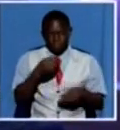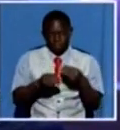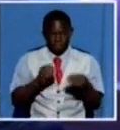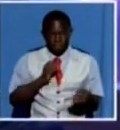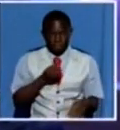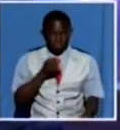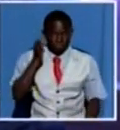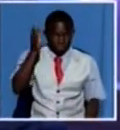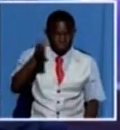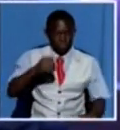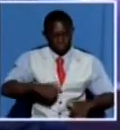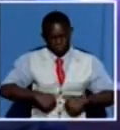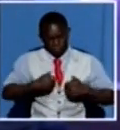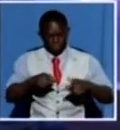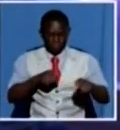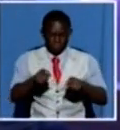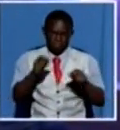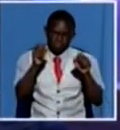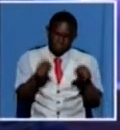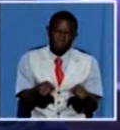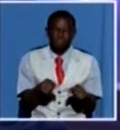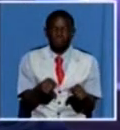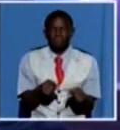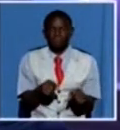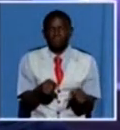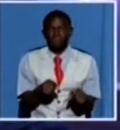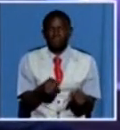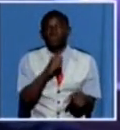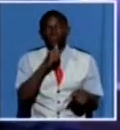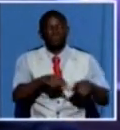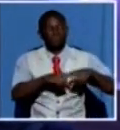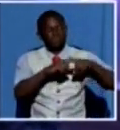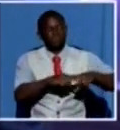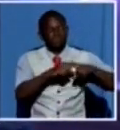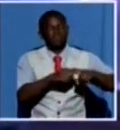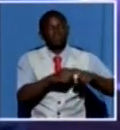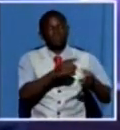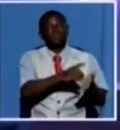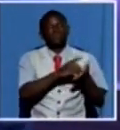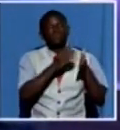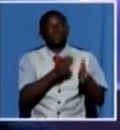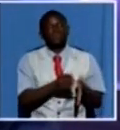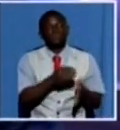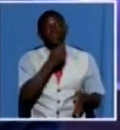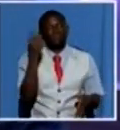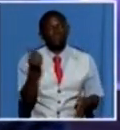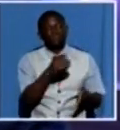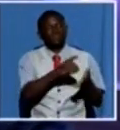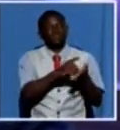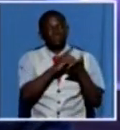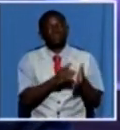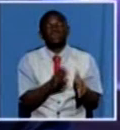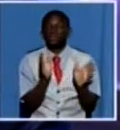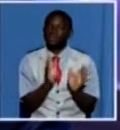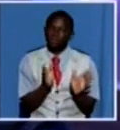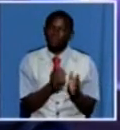development agenda. Then you can go to your neighbor and you say, okay, I've managed to raise so much. I need you to help me so that I